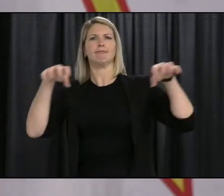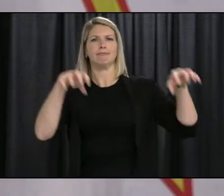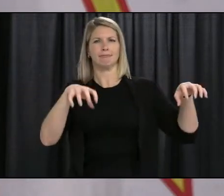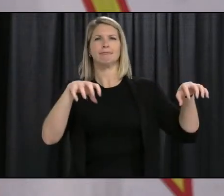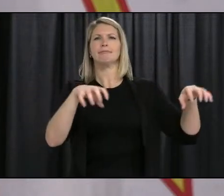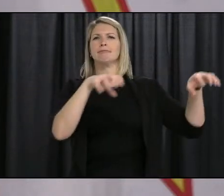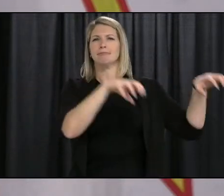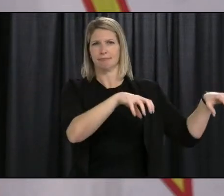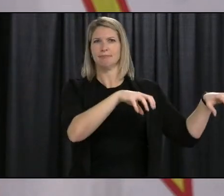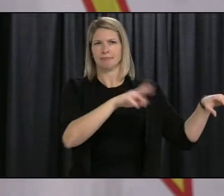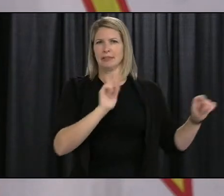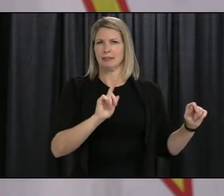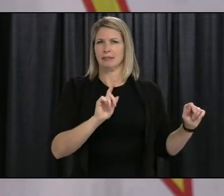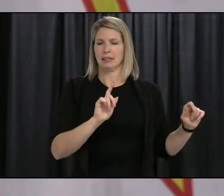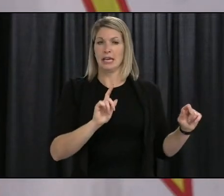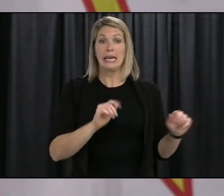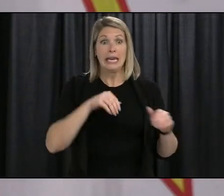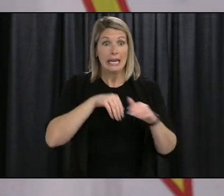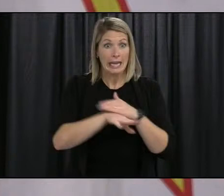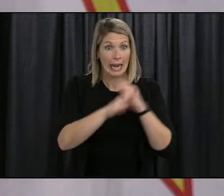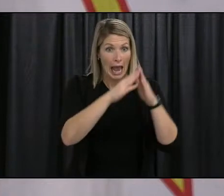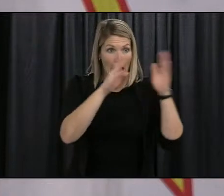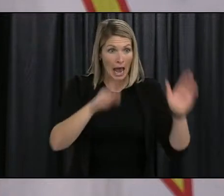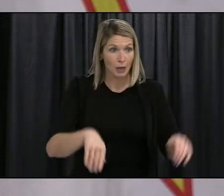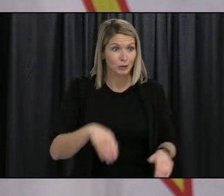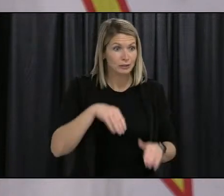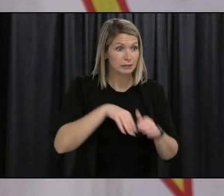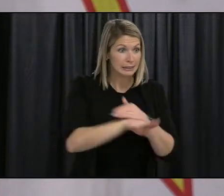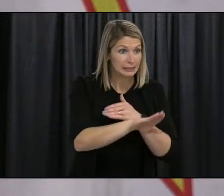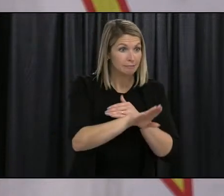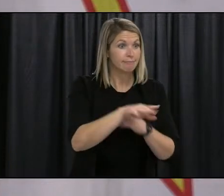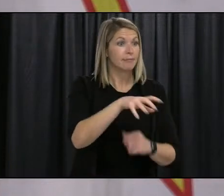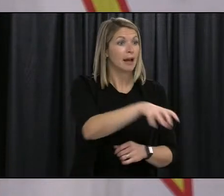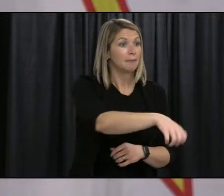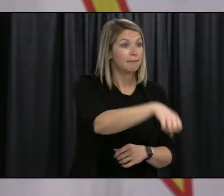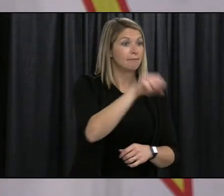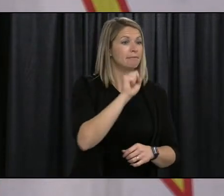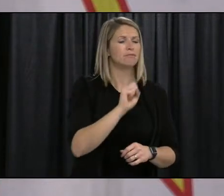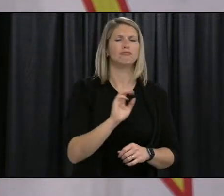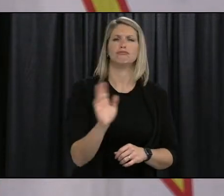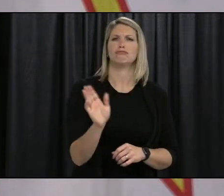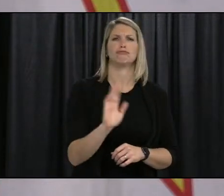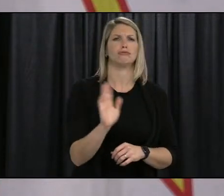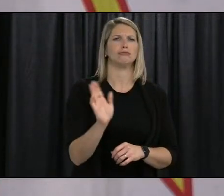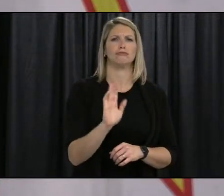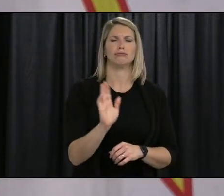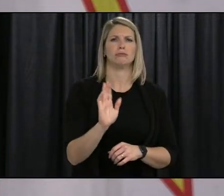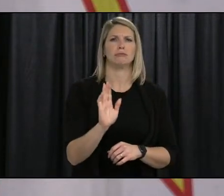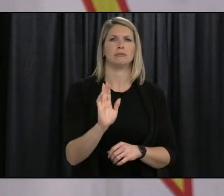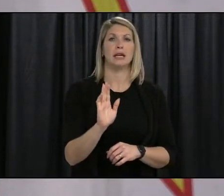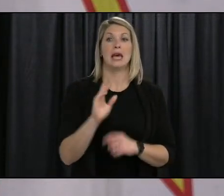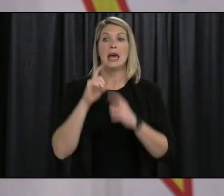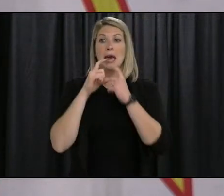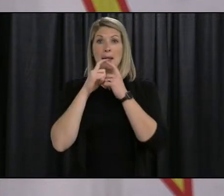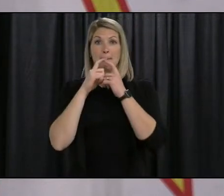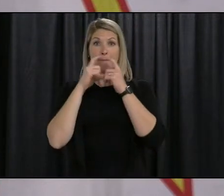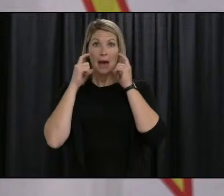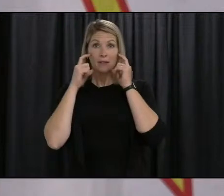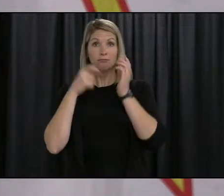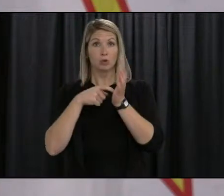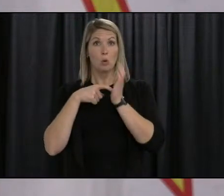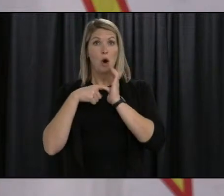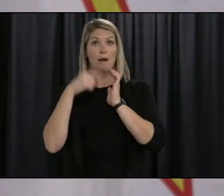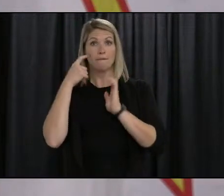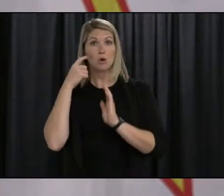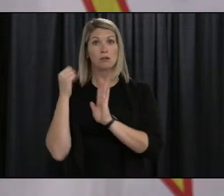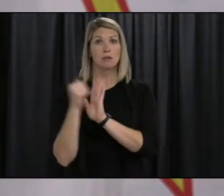treats. While non-medical masks are not required for outdoor trick-or-treating, they may be required when visiting residence